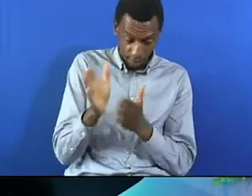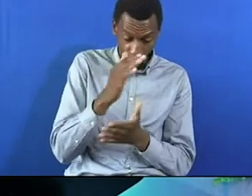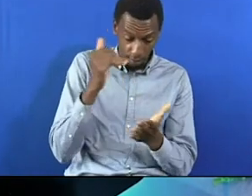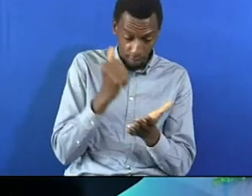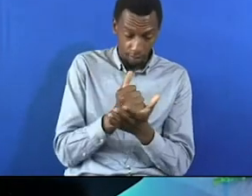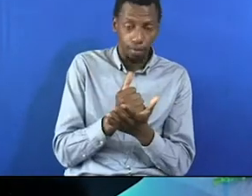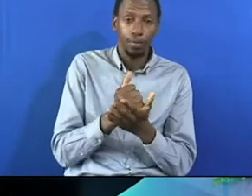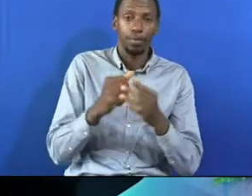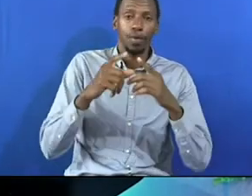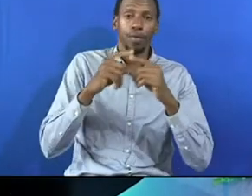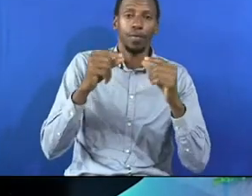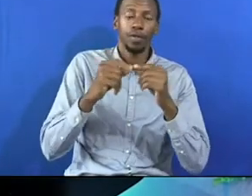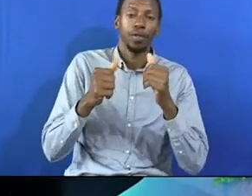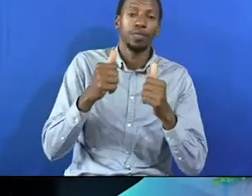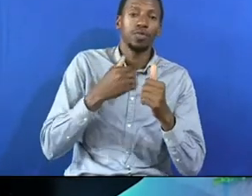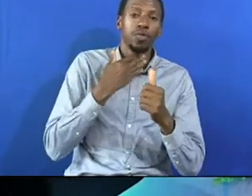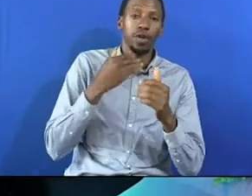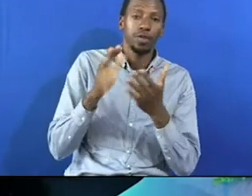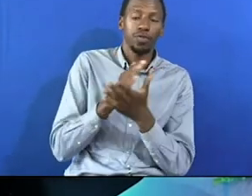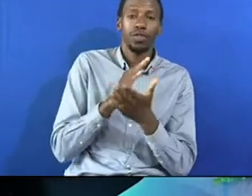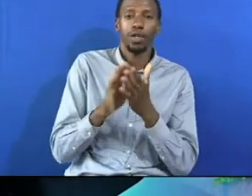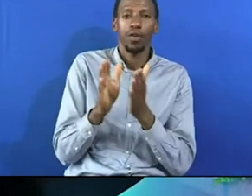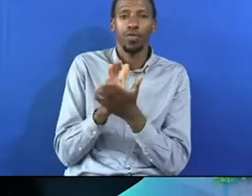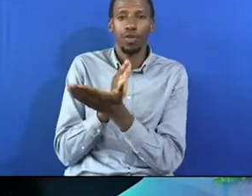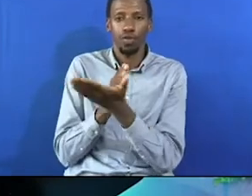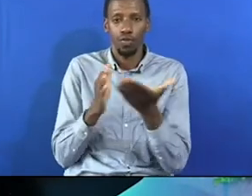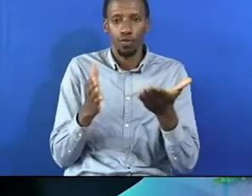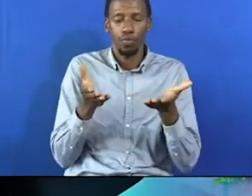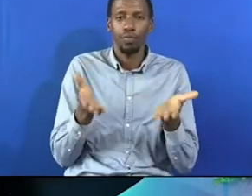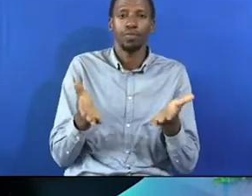Amen. The message I want to share with you this afternoon,